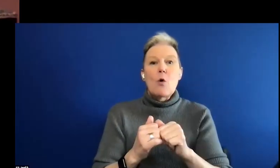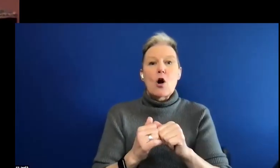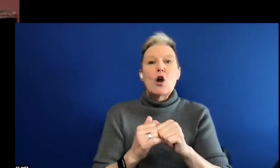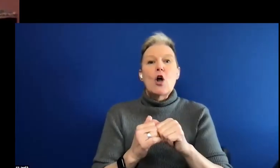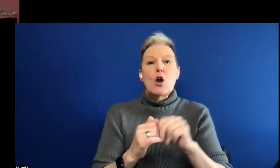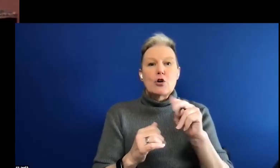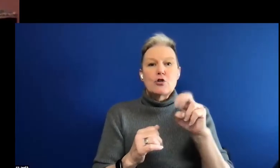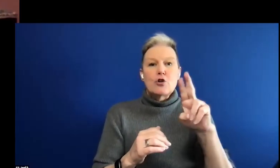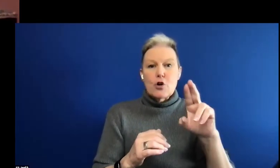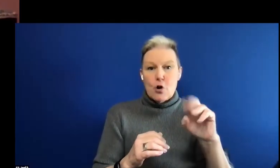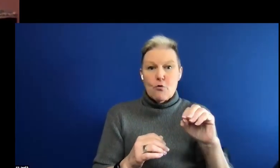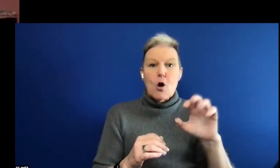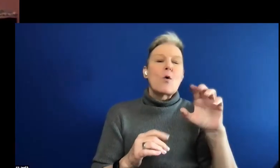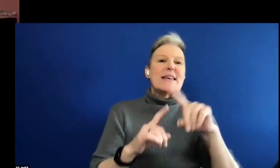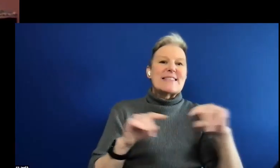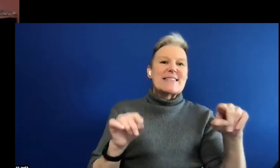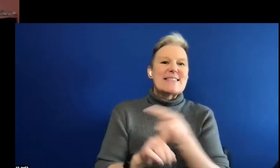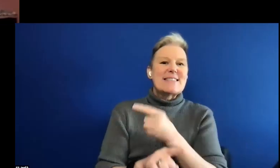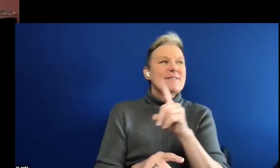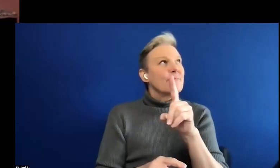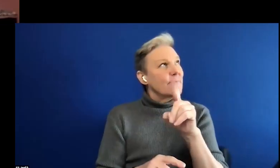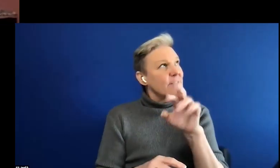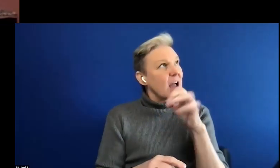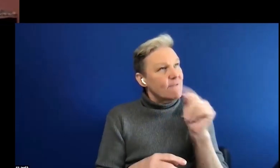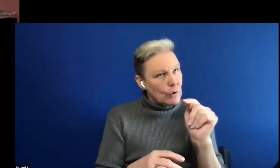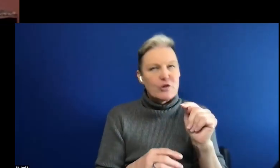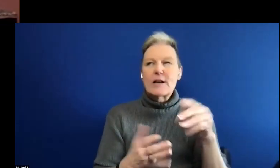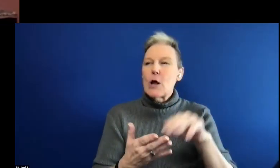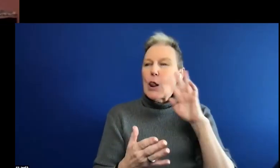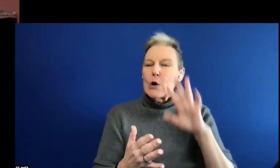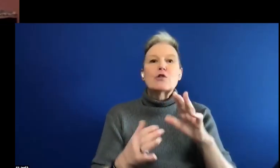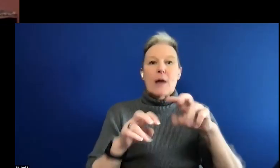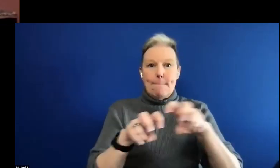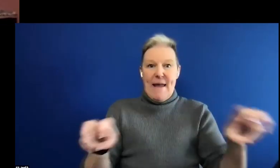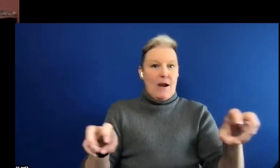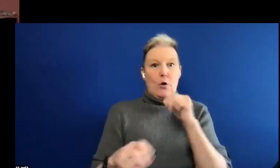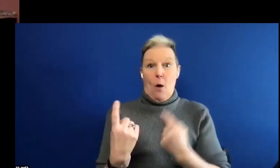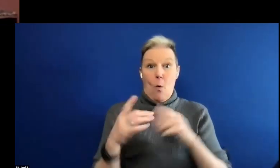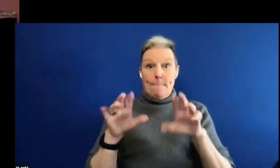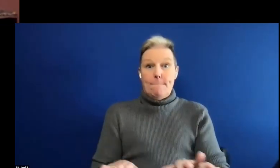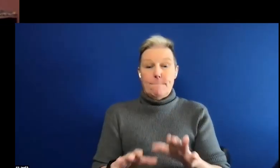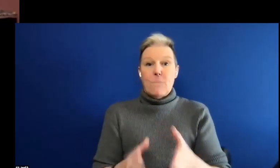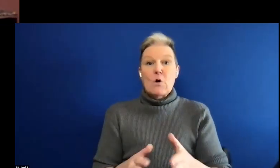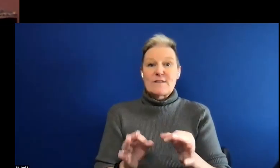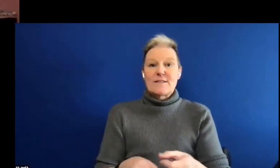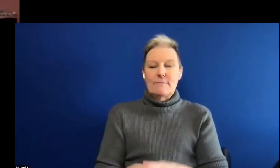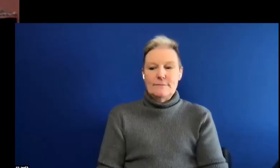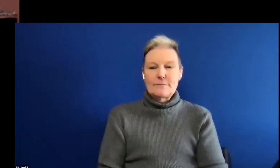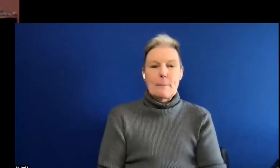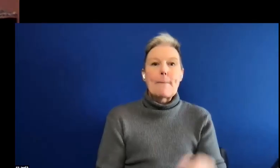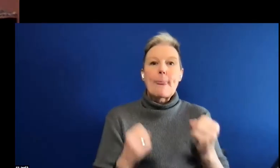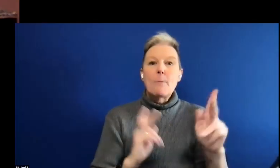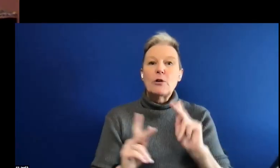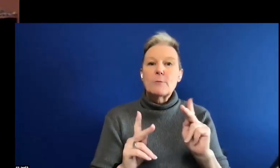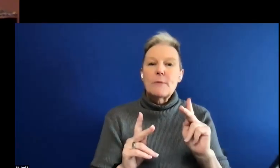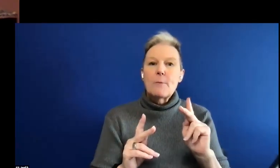learners. I think that would be mostly beneficial. And having a panel, not just one person in making that decision, but multiple